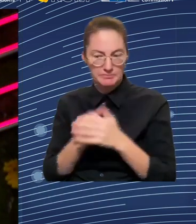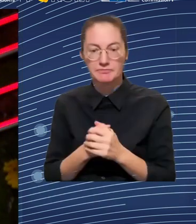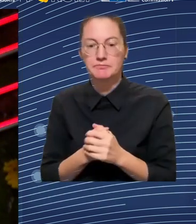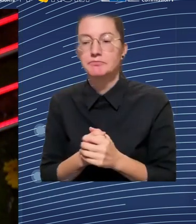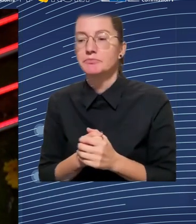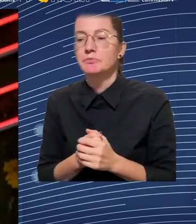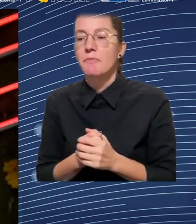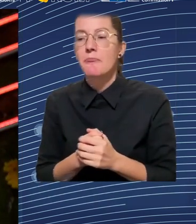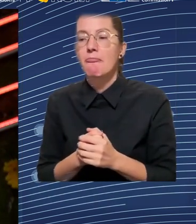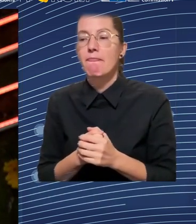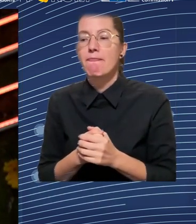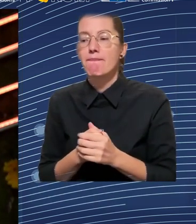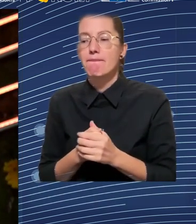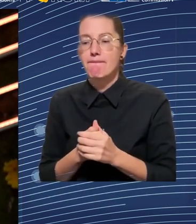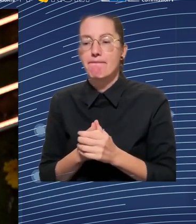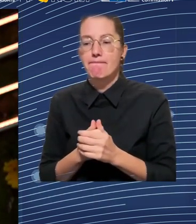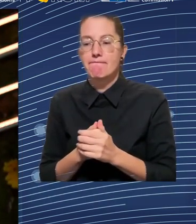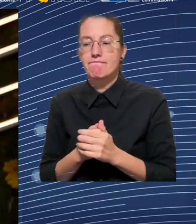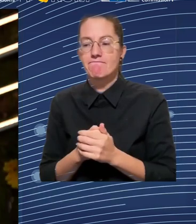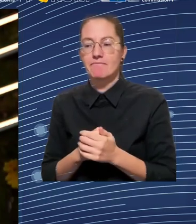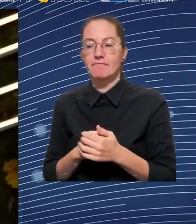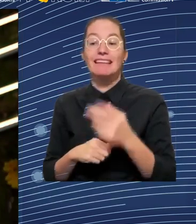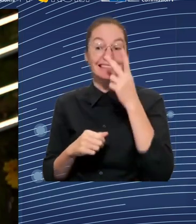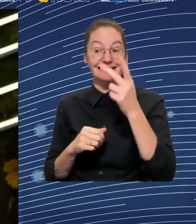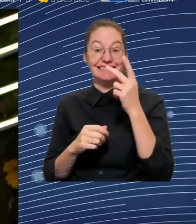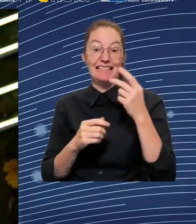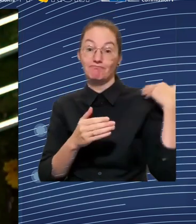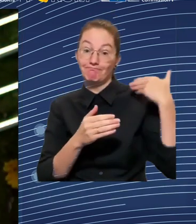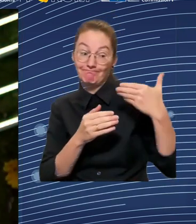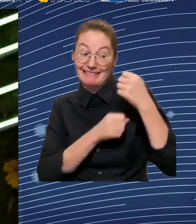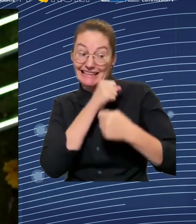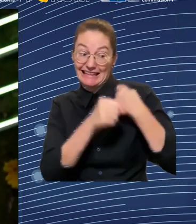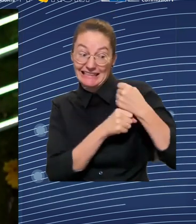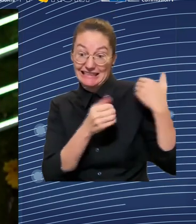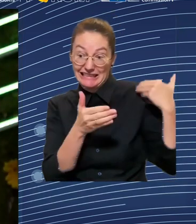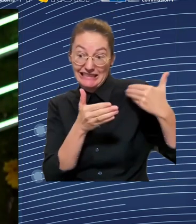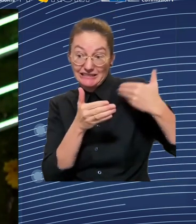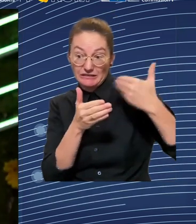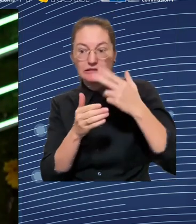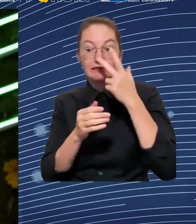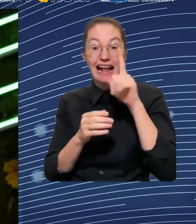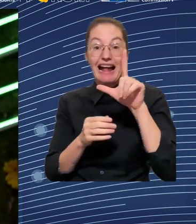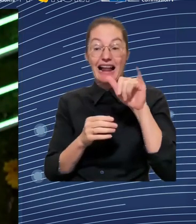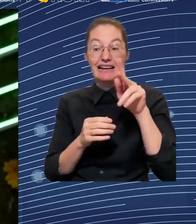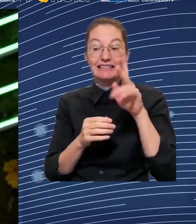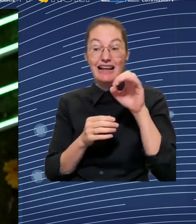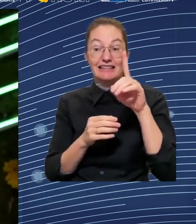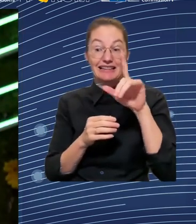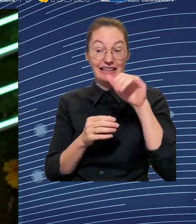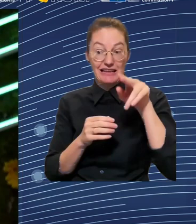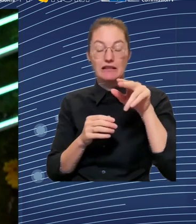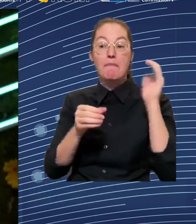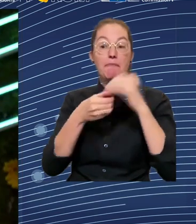AI, sure, just depends a bit how, when, and which tool you use.